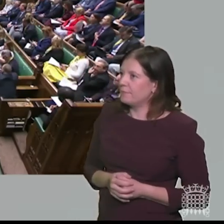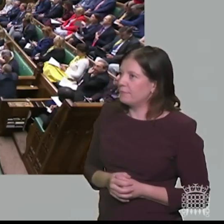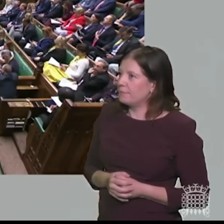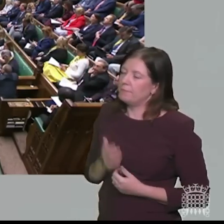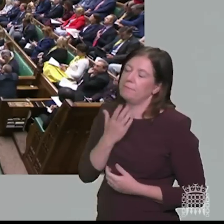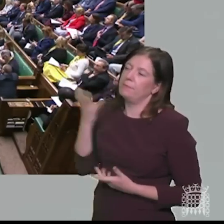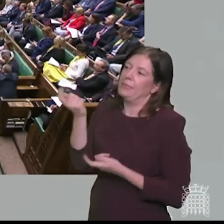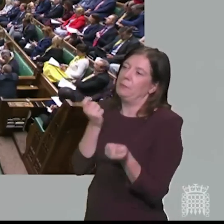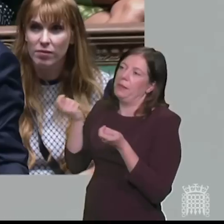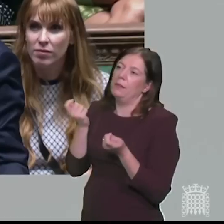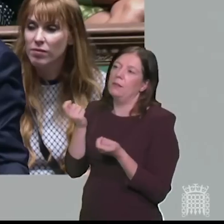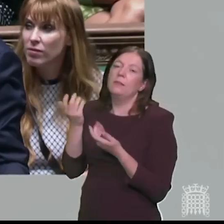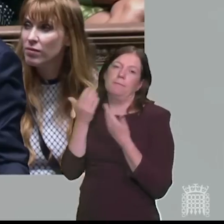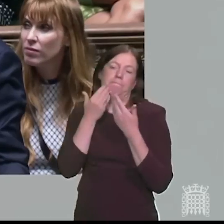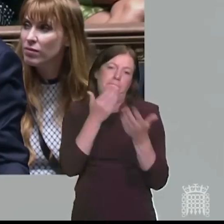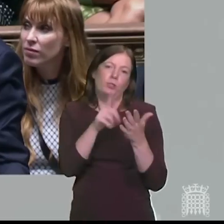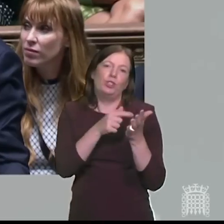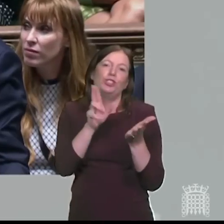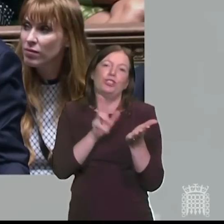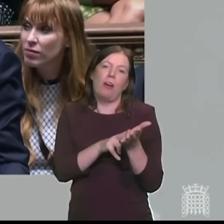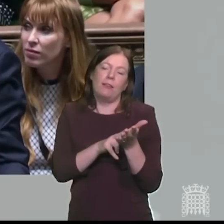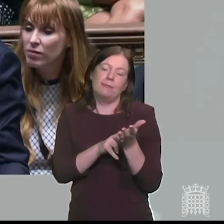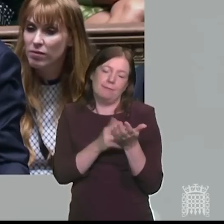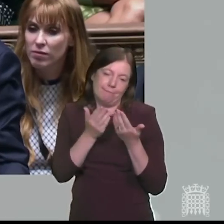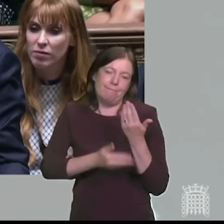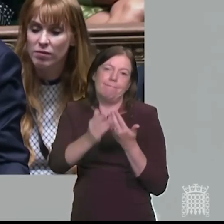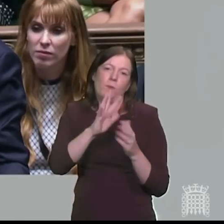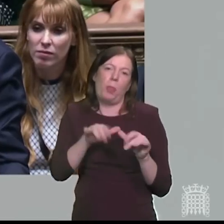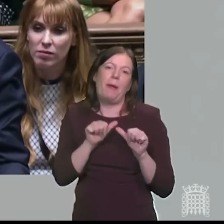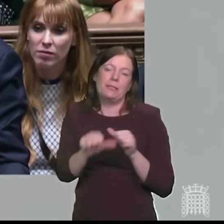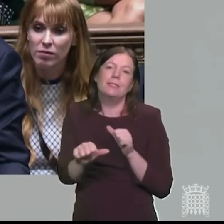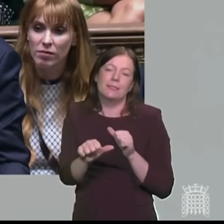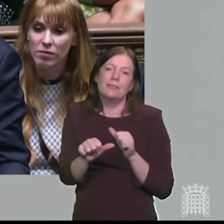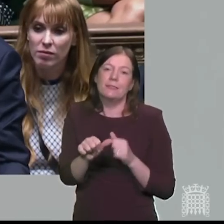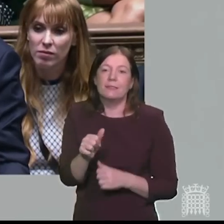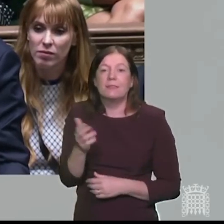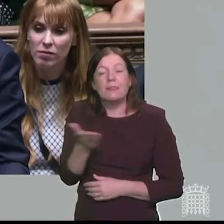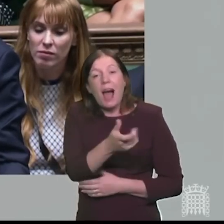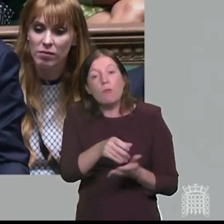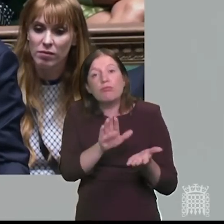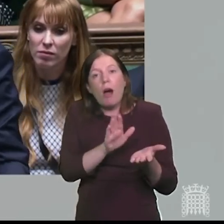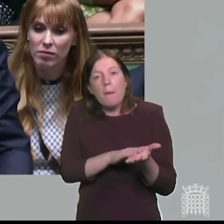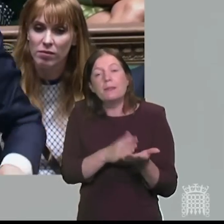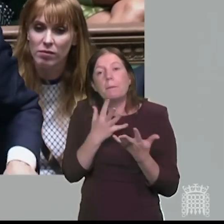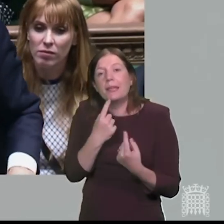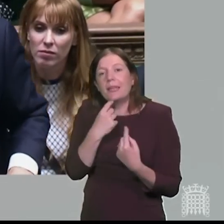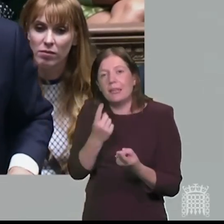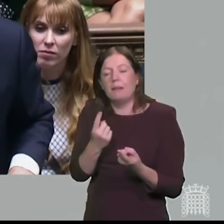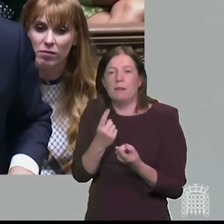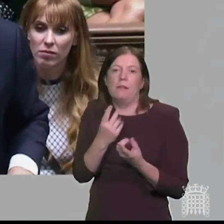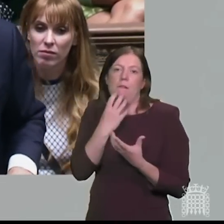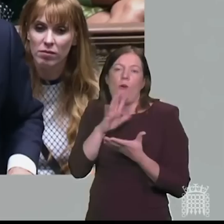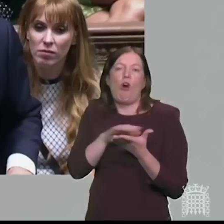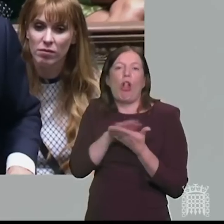Mr. Speaker, can I join your tribute to John and wish him all the best on behalf of the House and join the Prime Minister in his comments about the